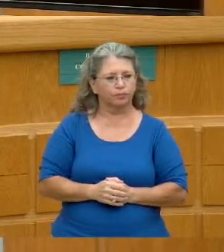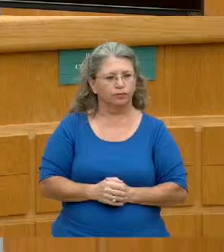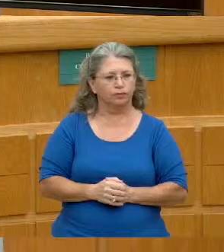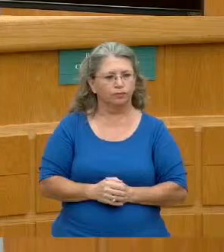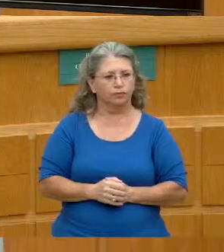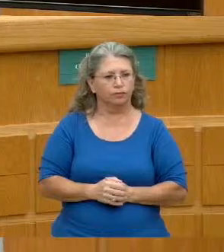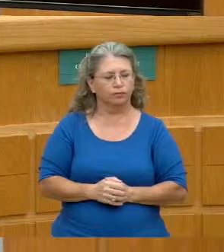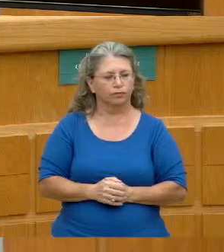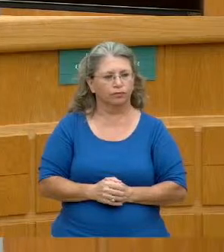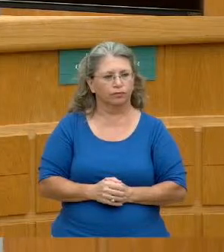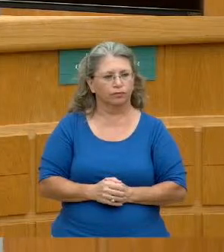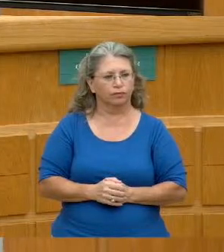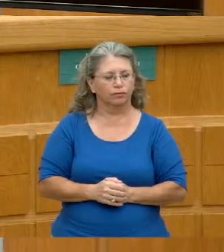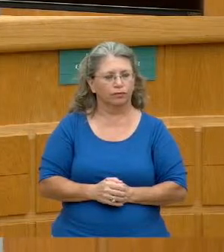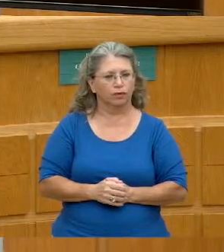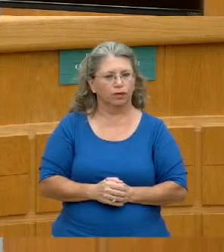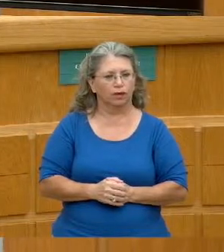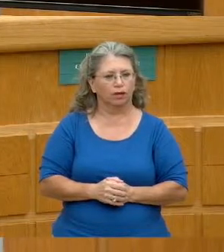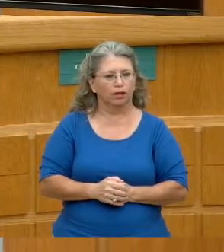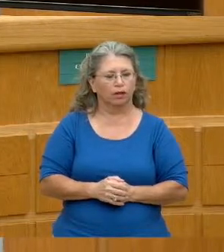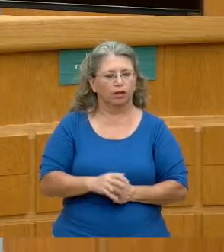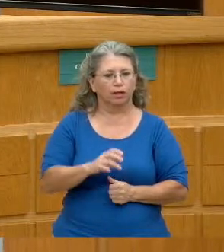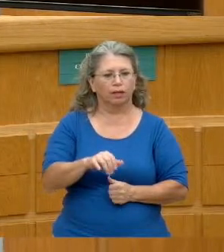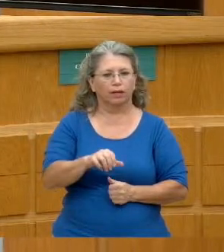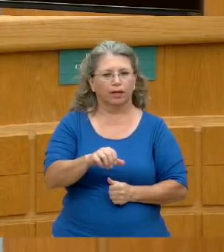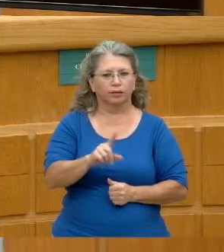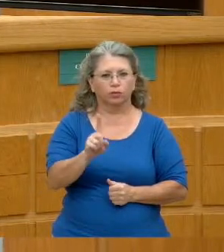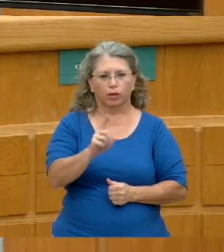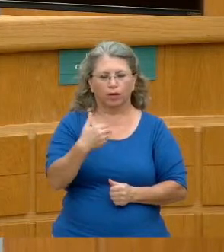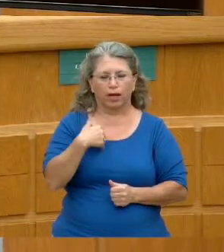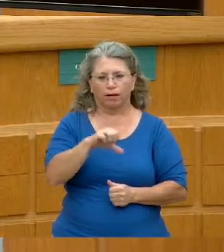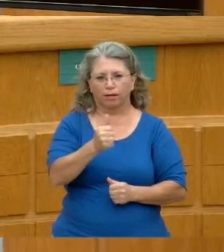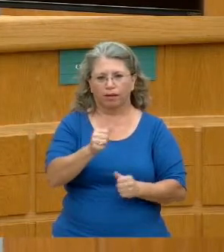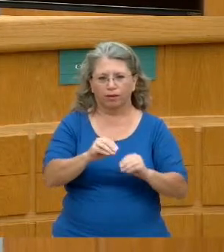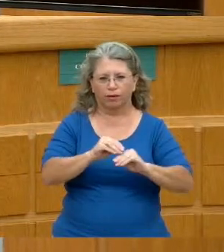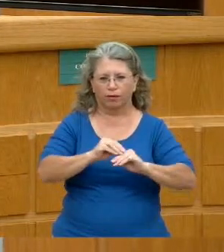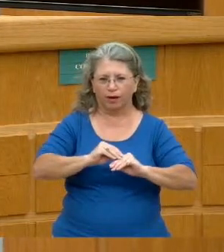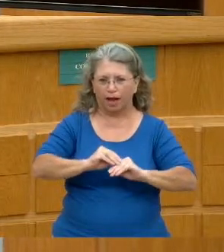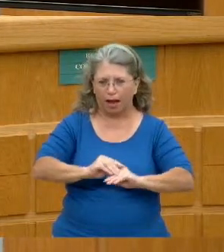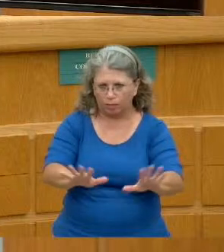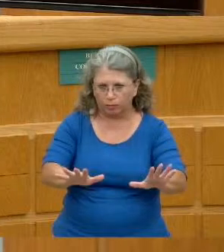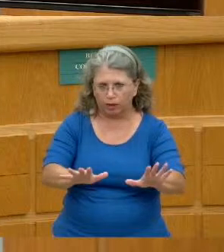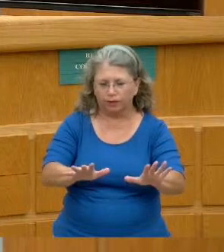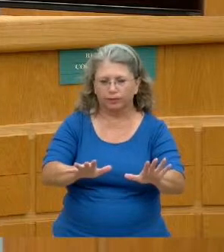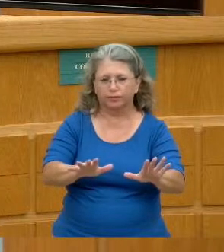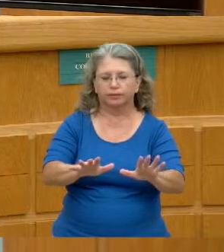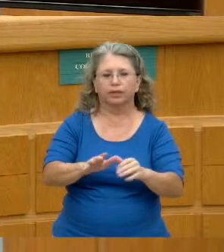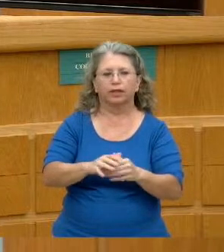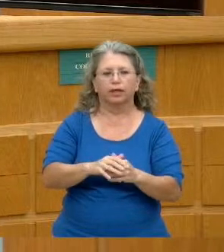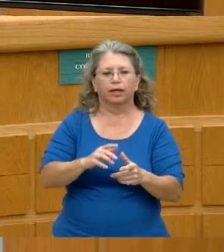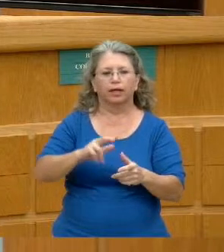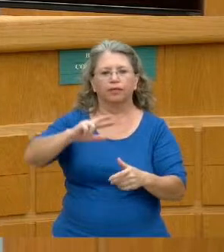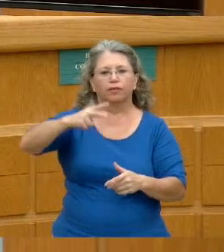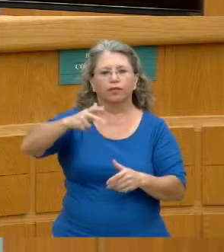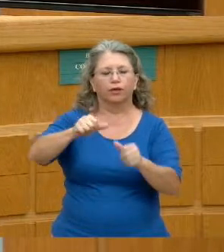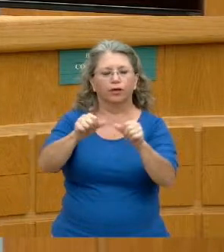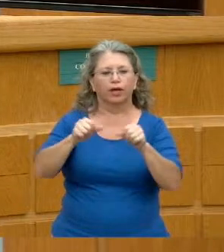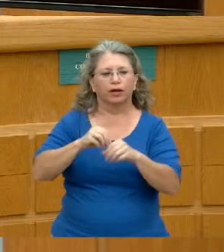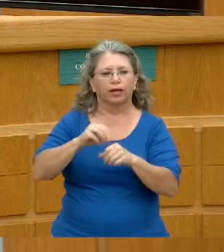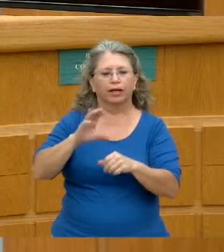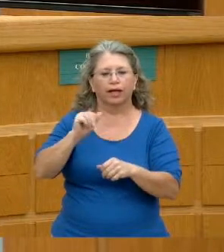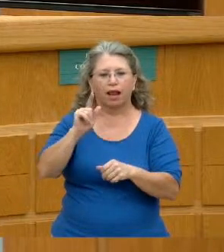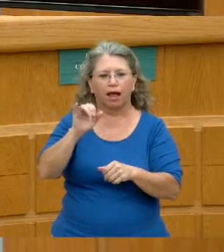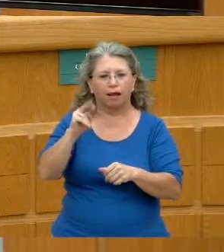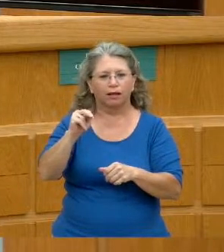Right here. Down there. So that's another outbreak area. And then the third area is up in our Cal Allen area in